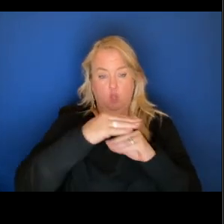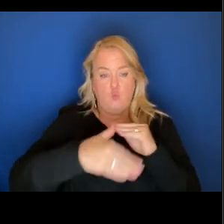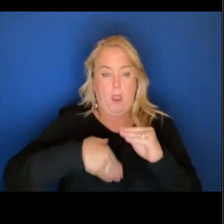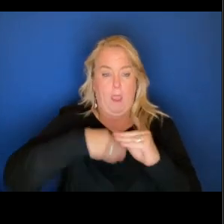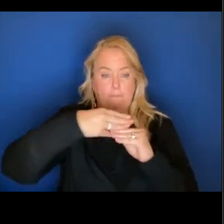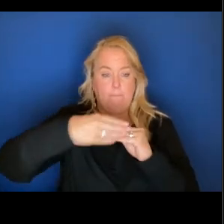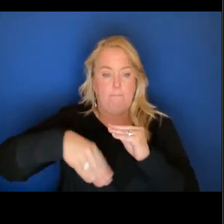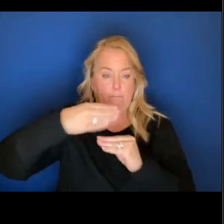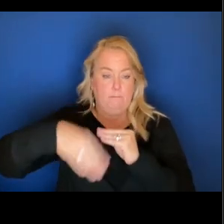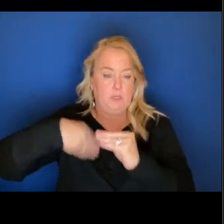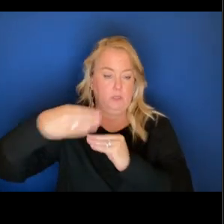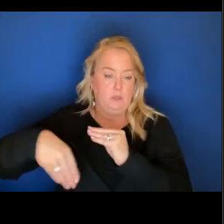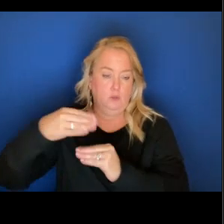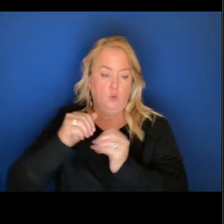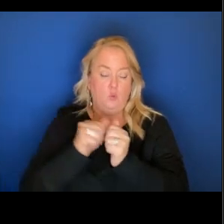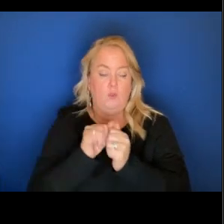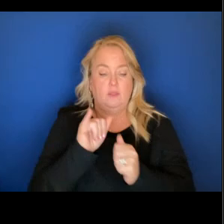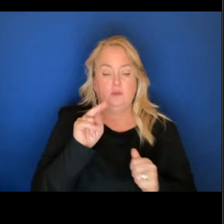in insulation.